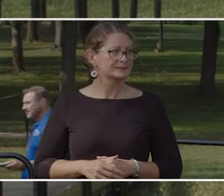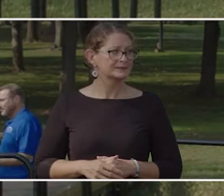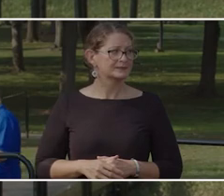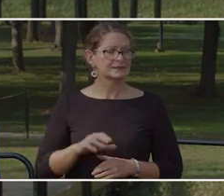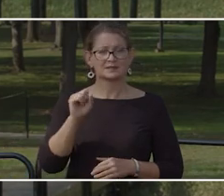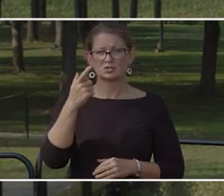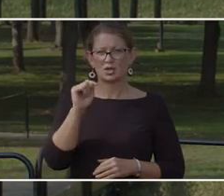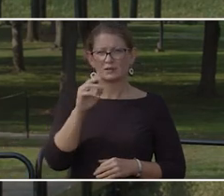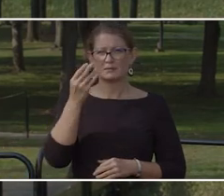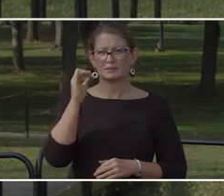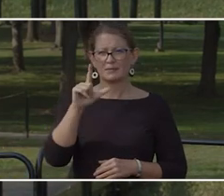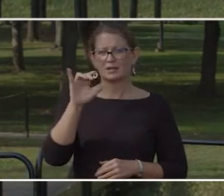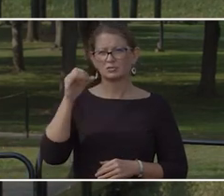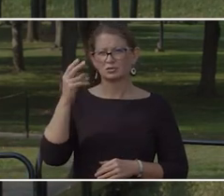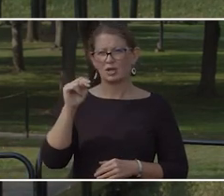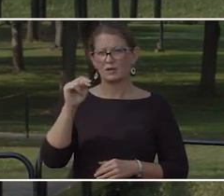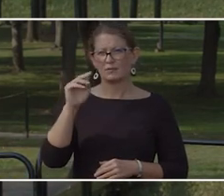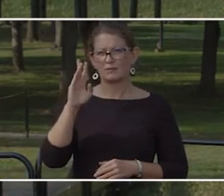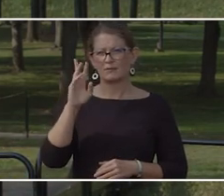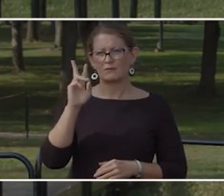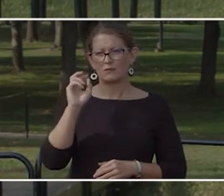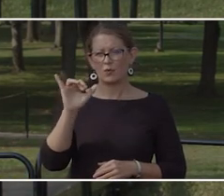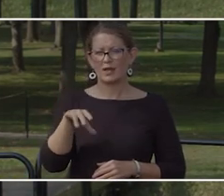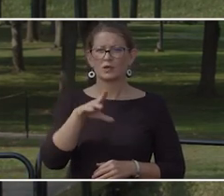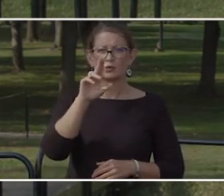1973. Sergeant Michael John Voigt, United States Army,